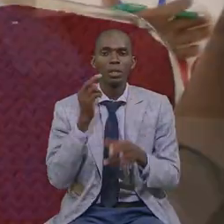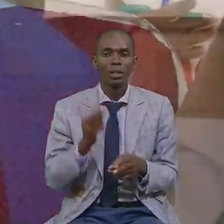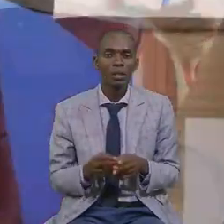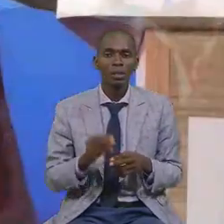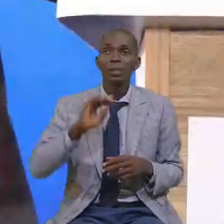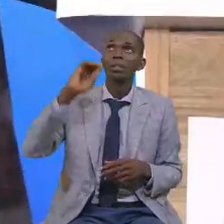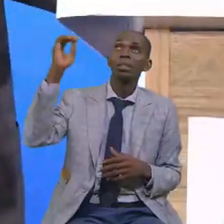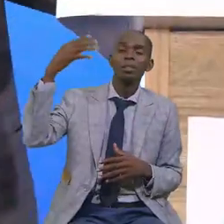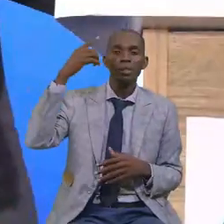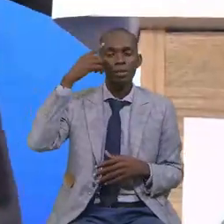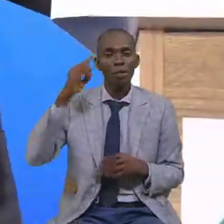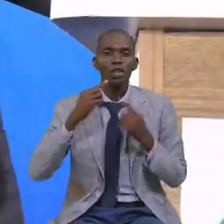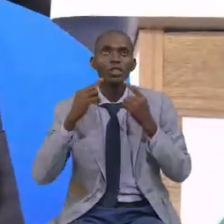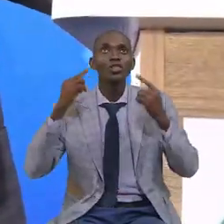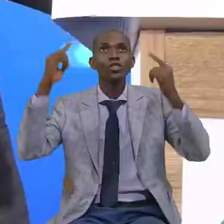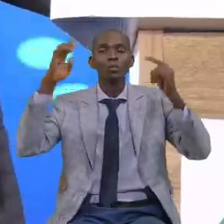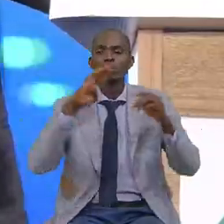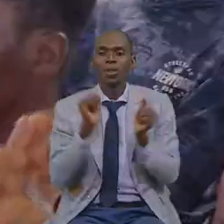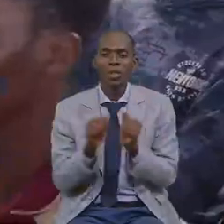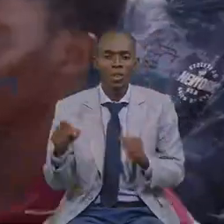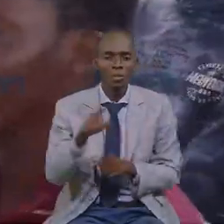Grace for success be with you.